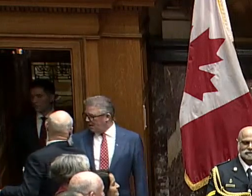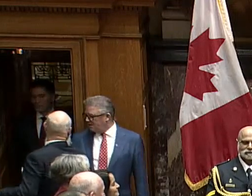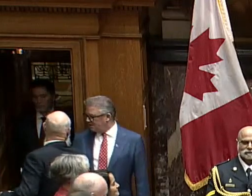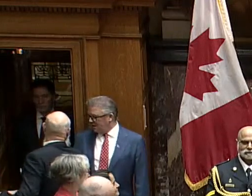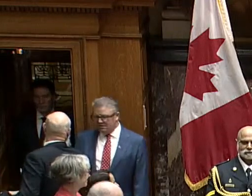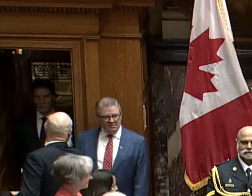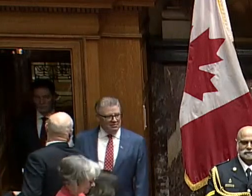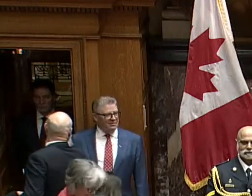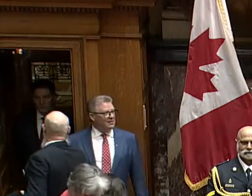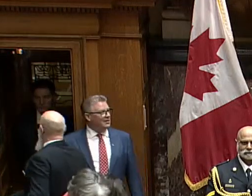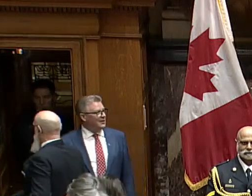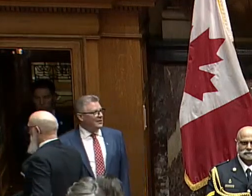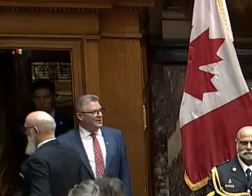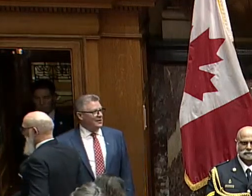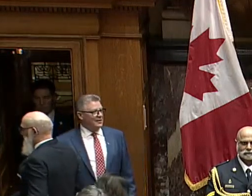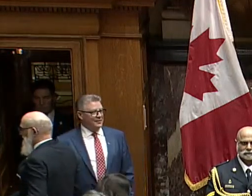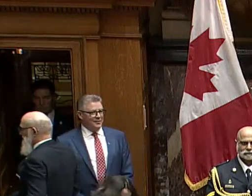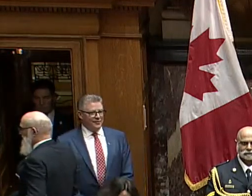Please be seated.